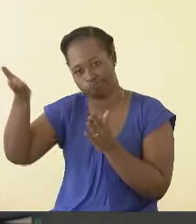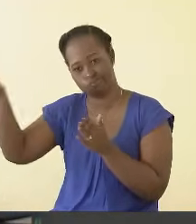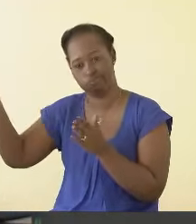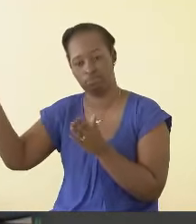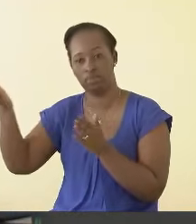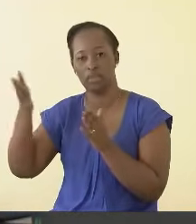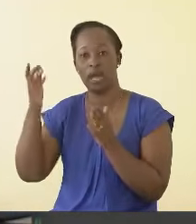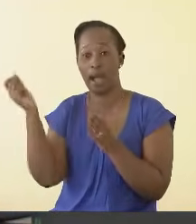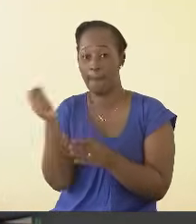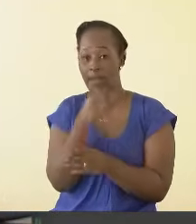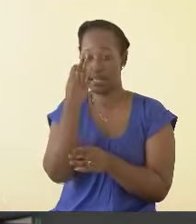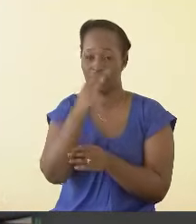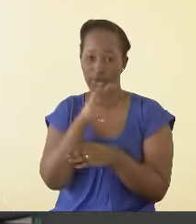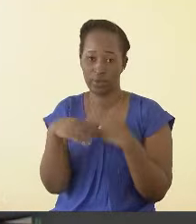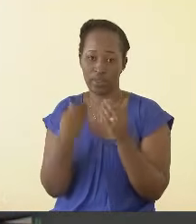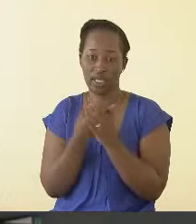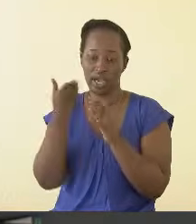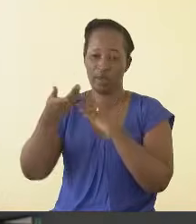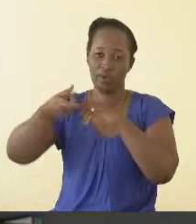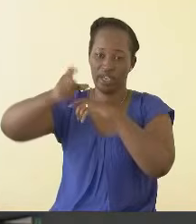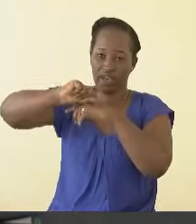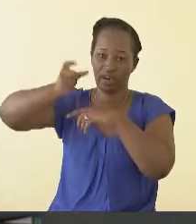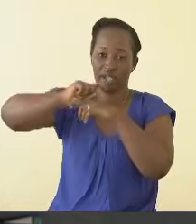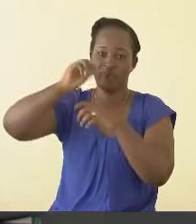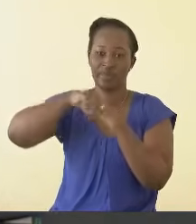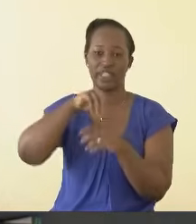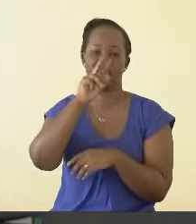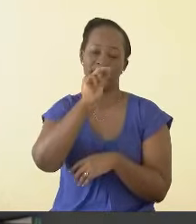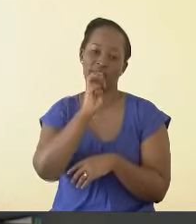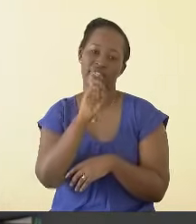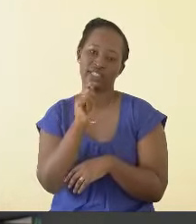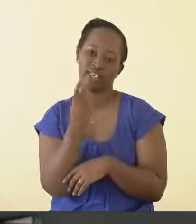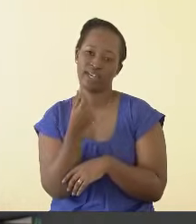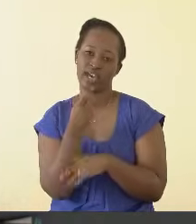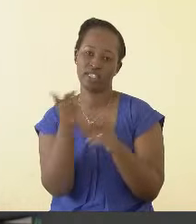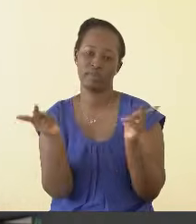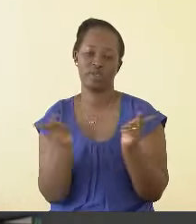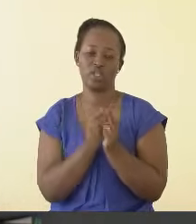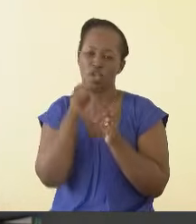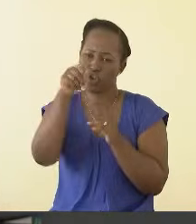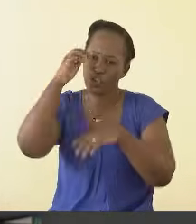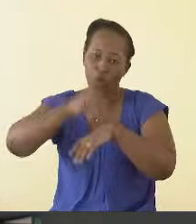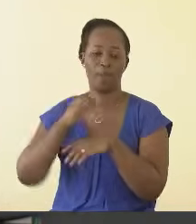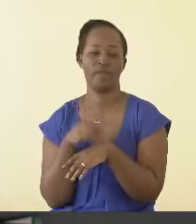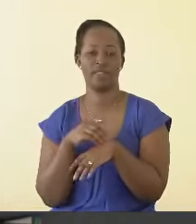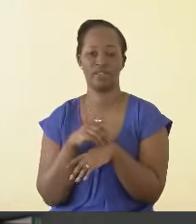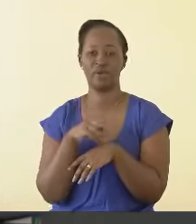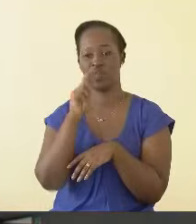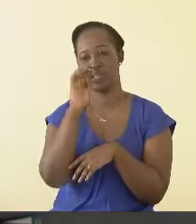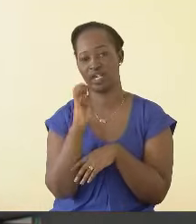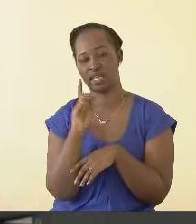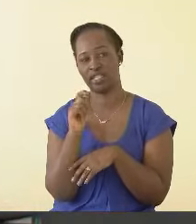So the 3 months, there is an increase in the net cash position of the business. That should be your comment on the net cash